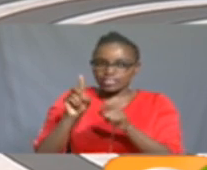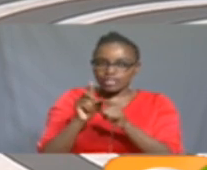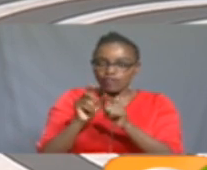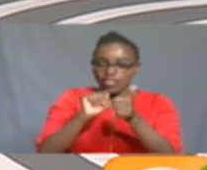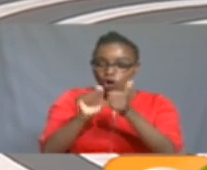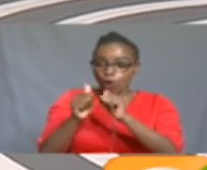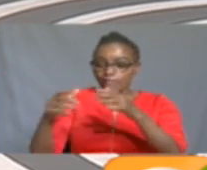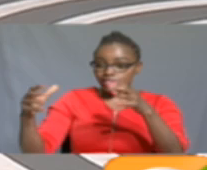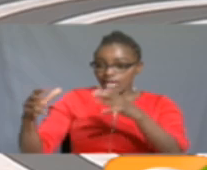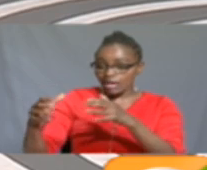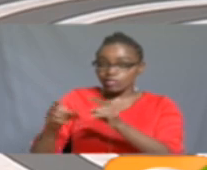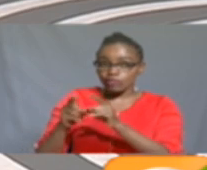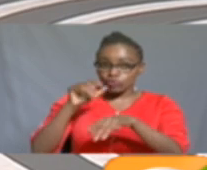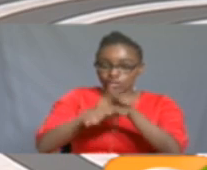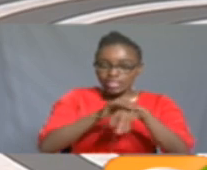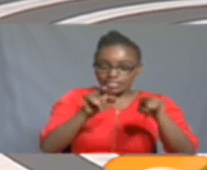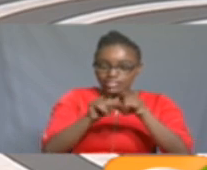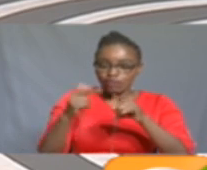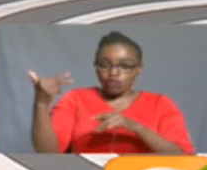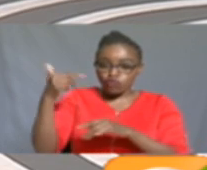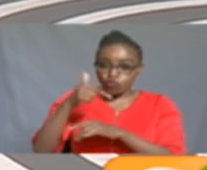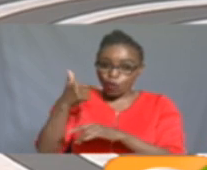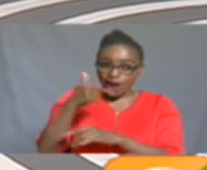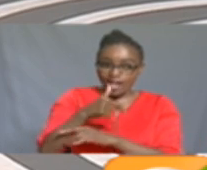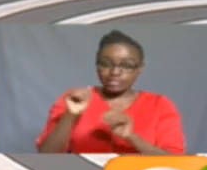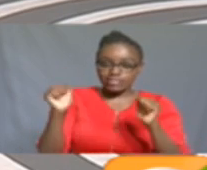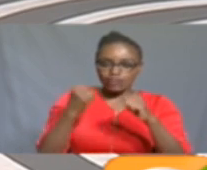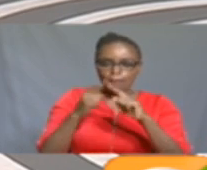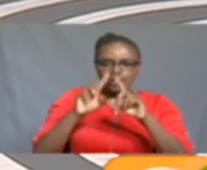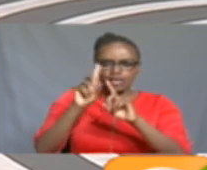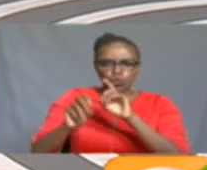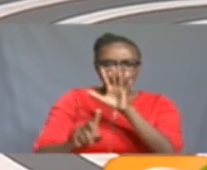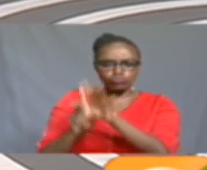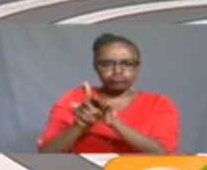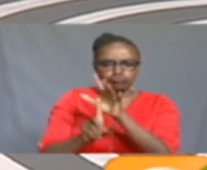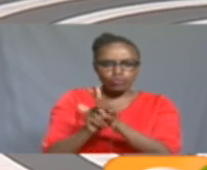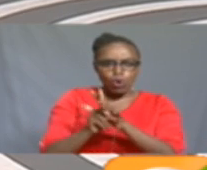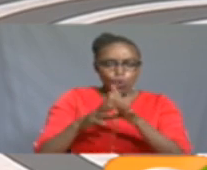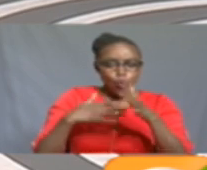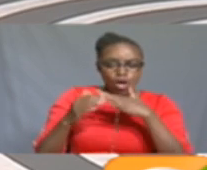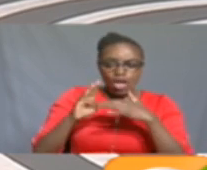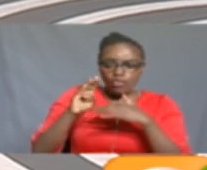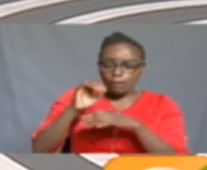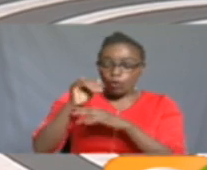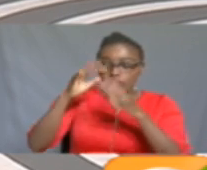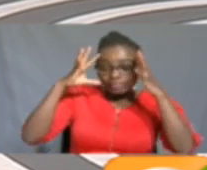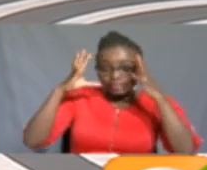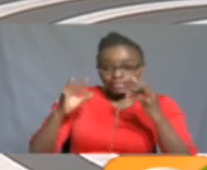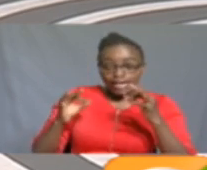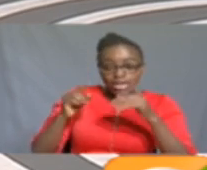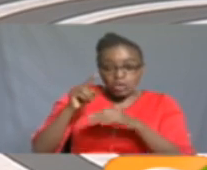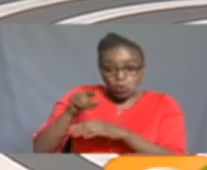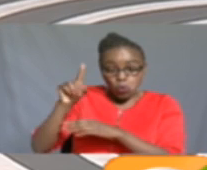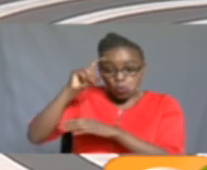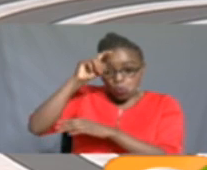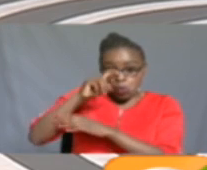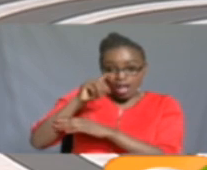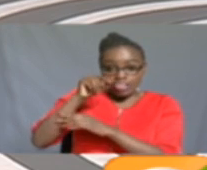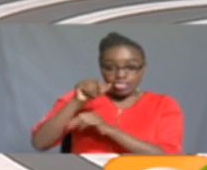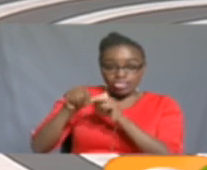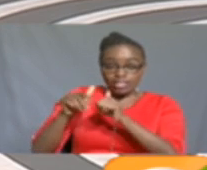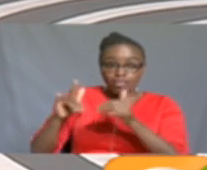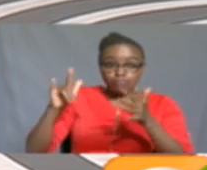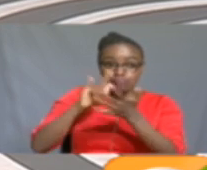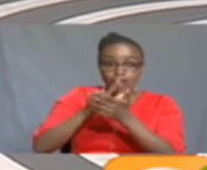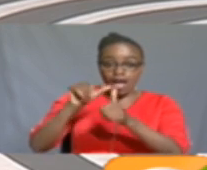was also meant to yield similar fuel savings. But questions are now emerging over whether Boeing made wise decisions about this plane and